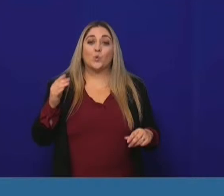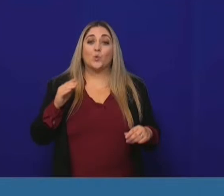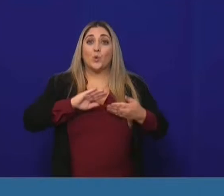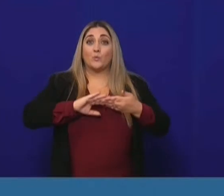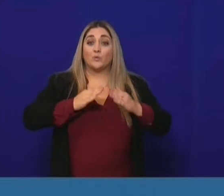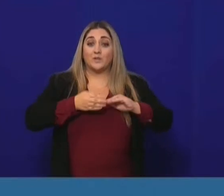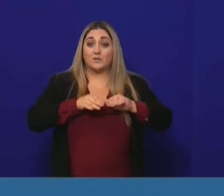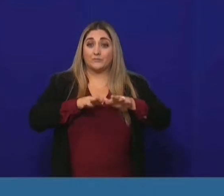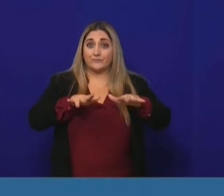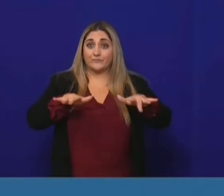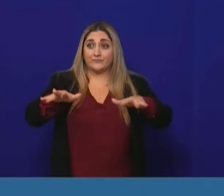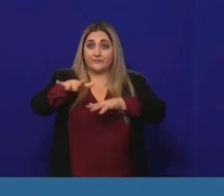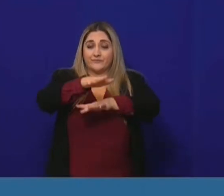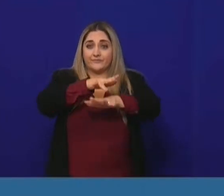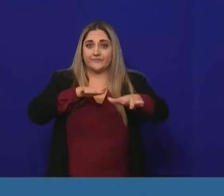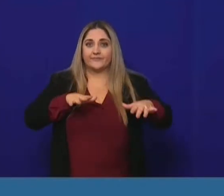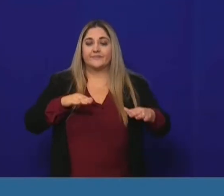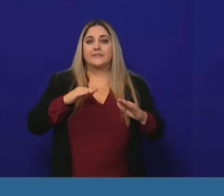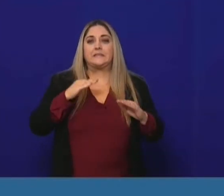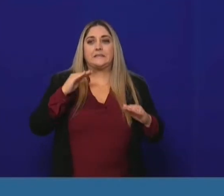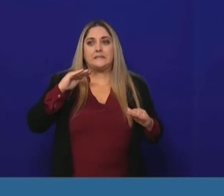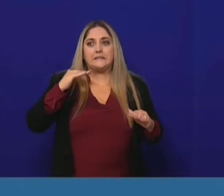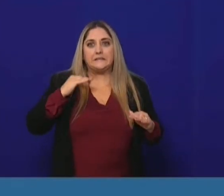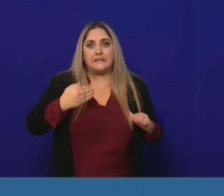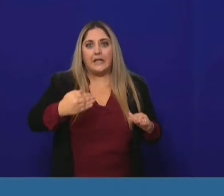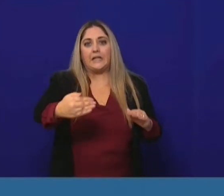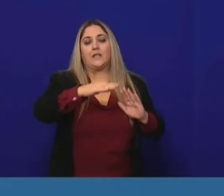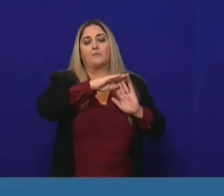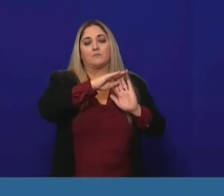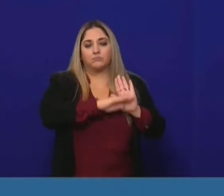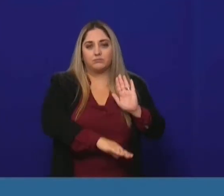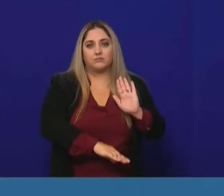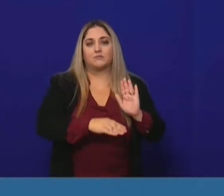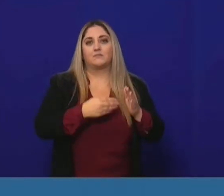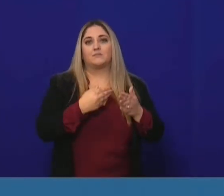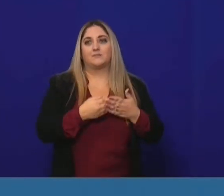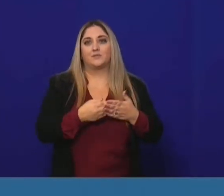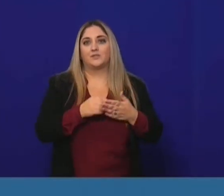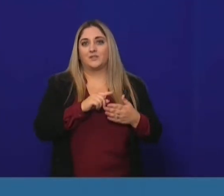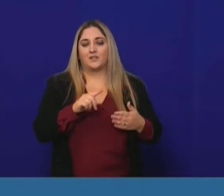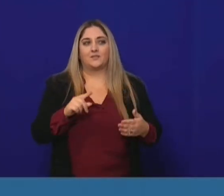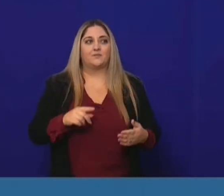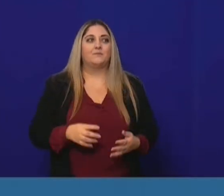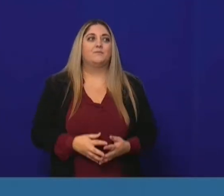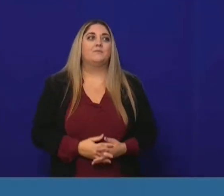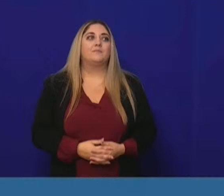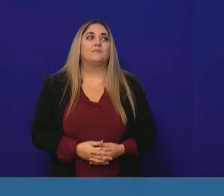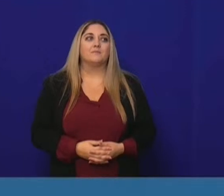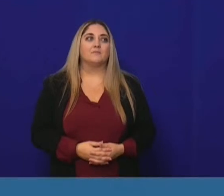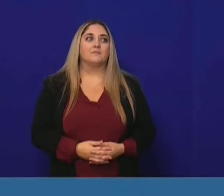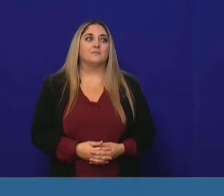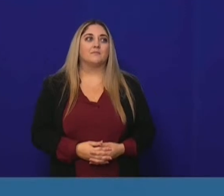fil-komunità ta' trasmissjoni jkun dejjem l-iktar baxx ħalli dejjem inti tnaqqas il-firxa.